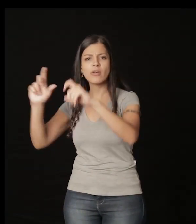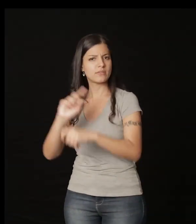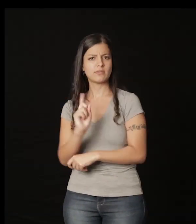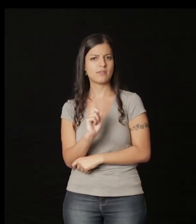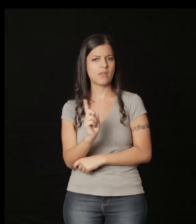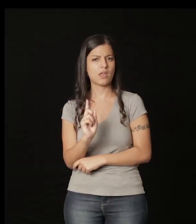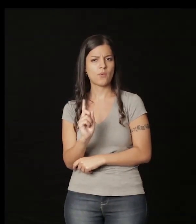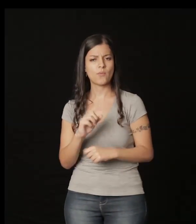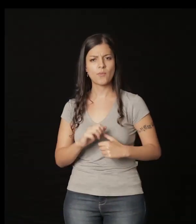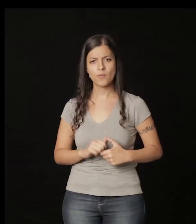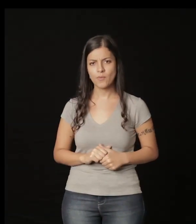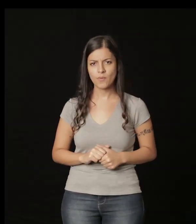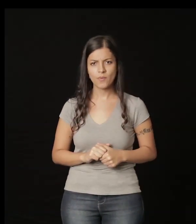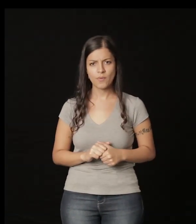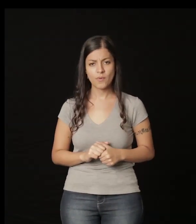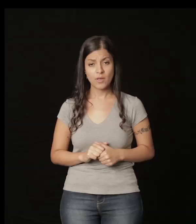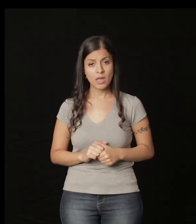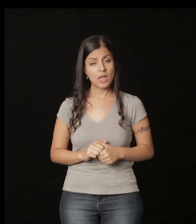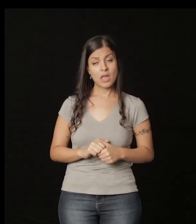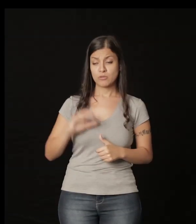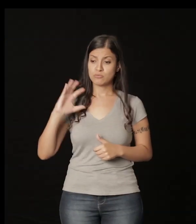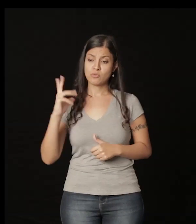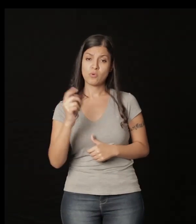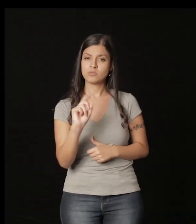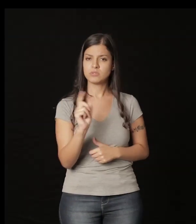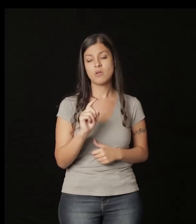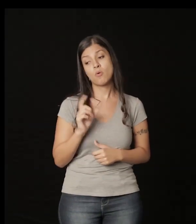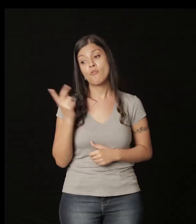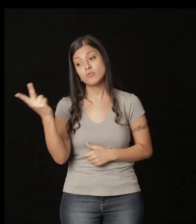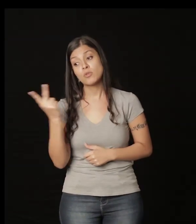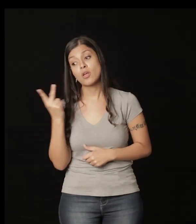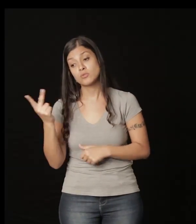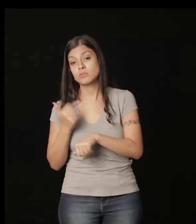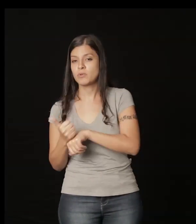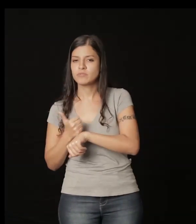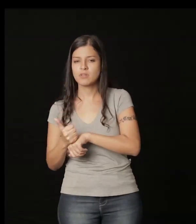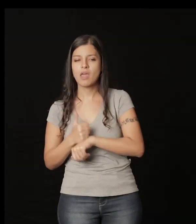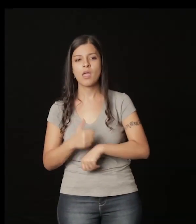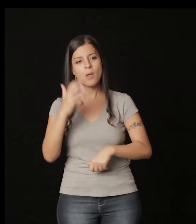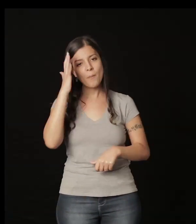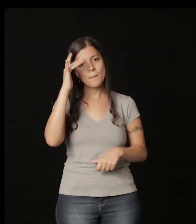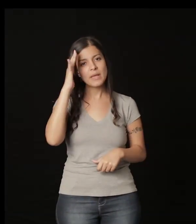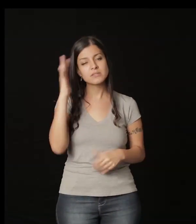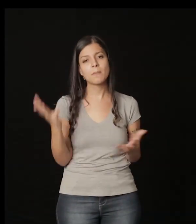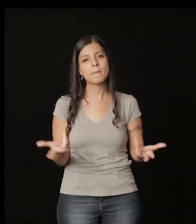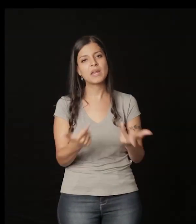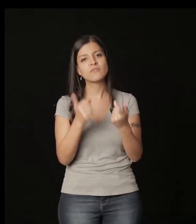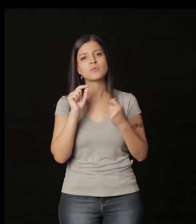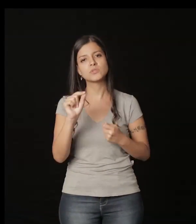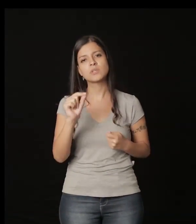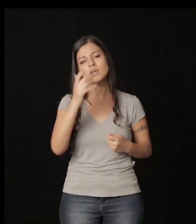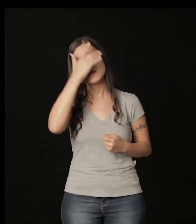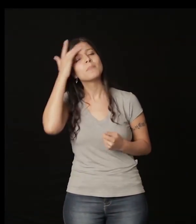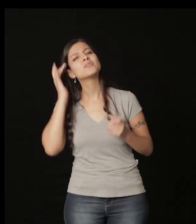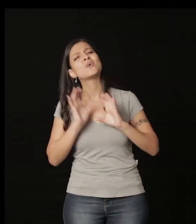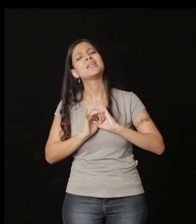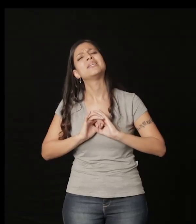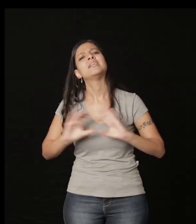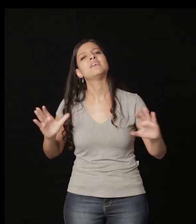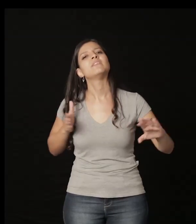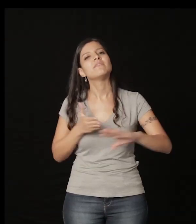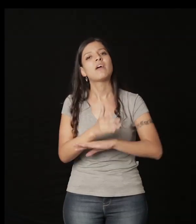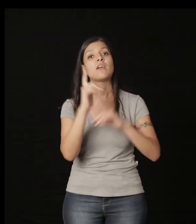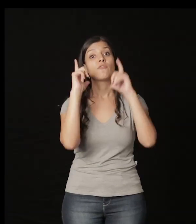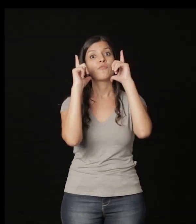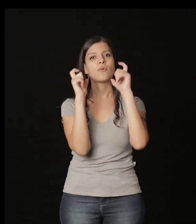to, and this is not for everybody, this is our personal thing. I think it's wonderful that some people feel free to go and take